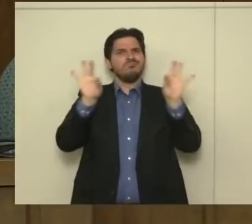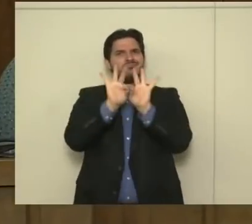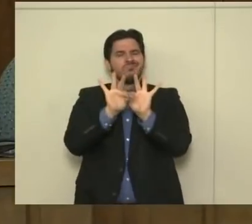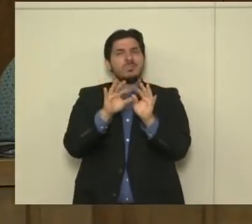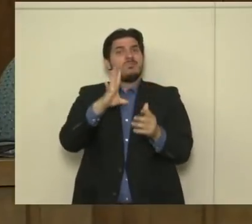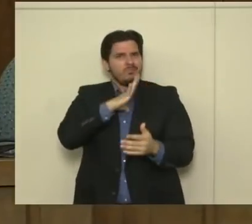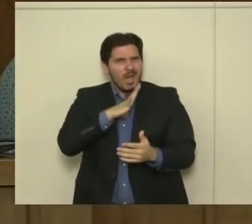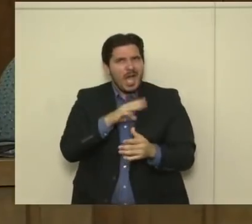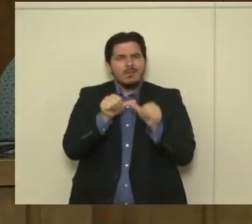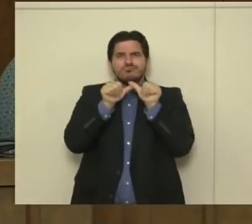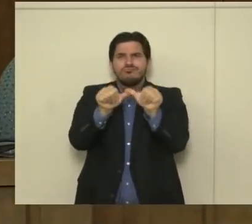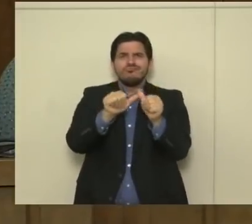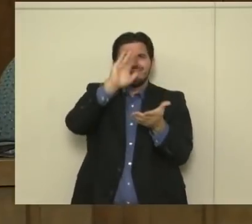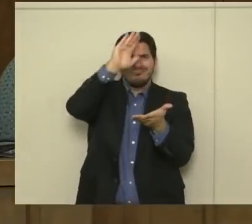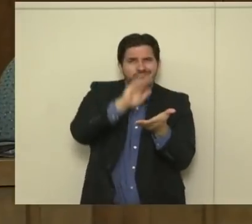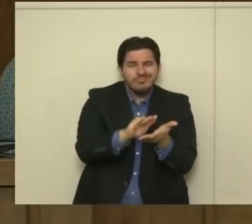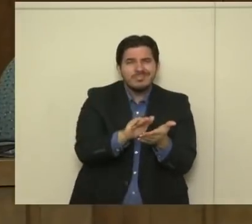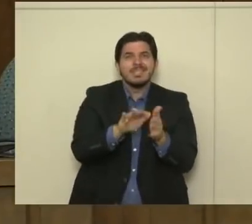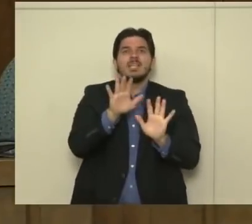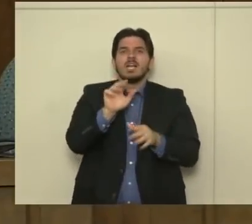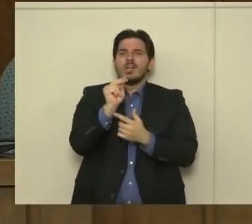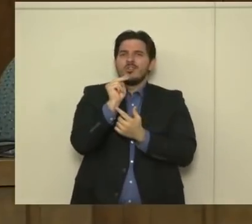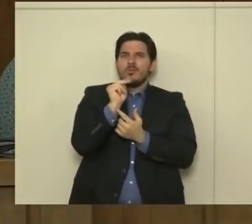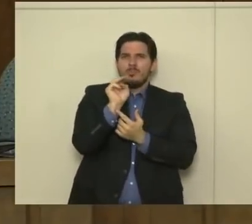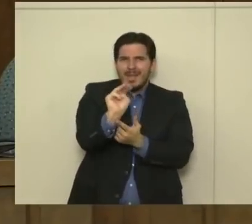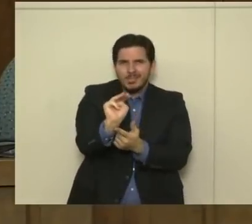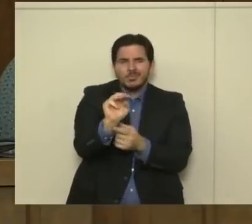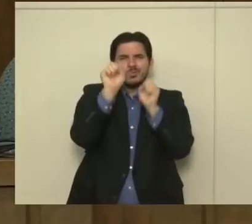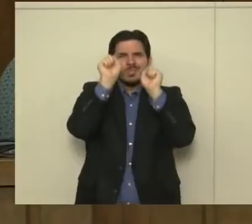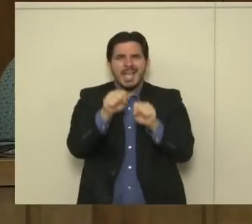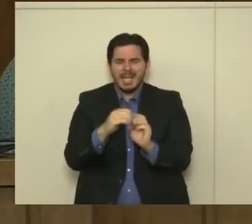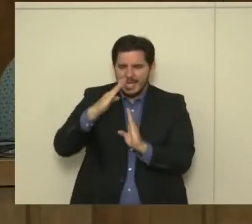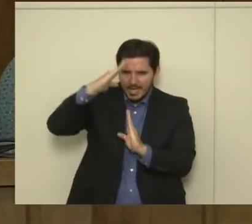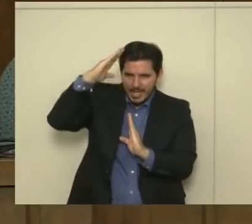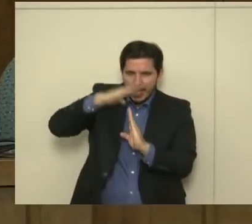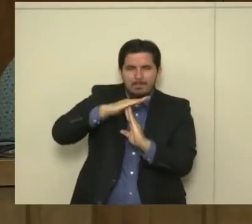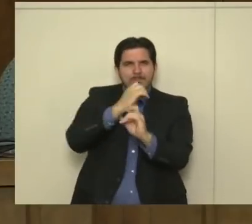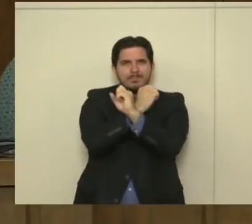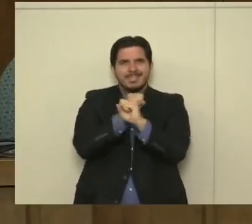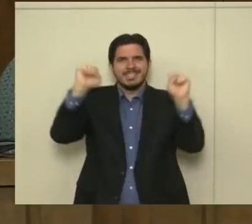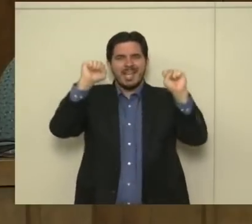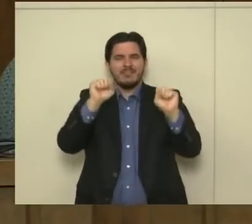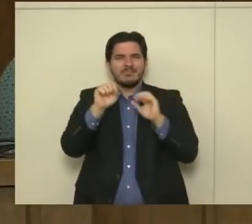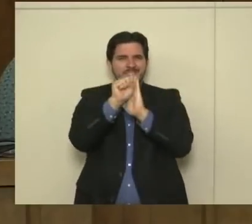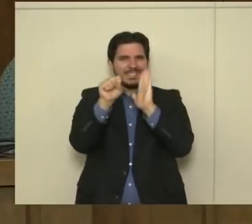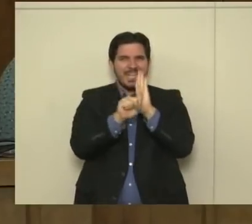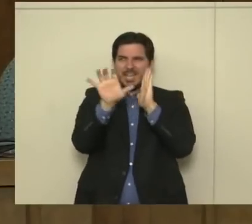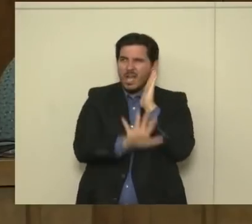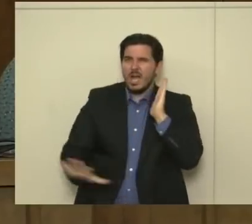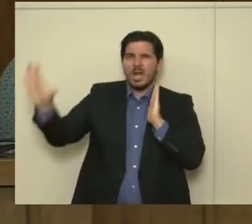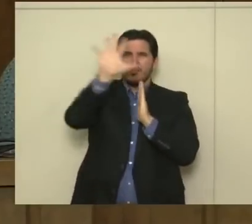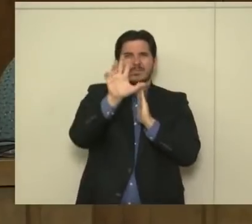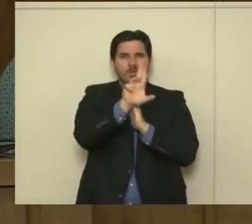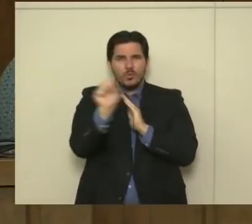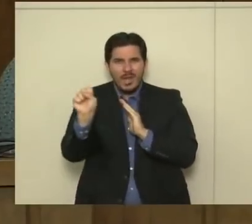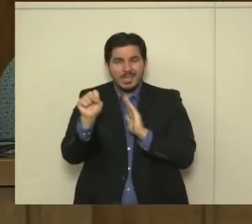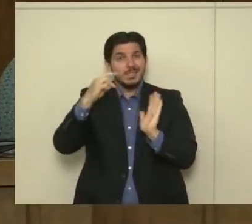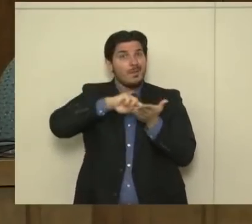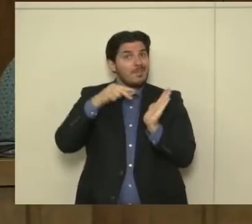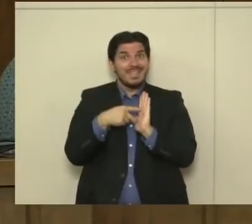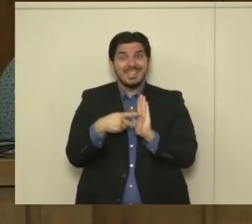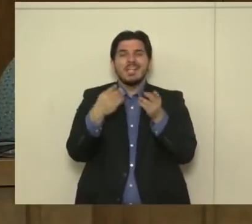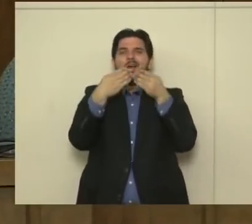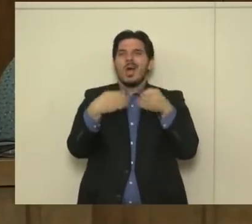and let's make New Mexico the safest state in the country for kids to go back to school. And